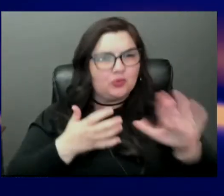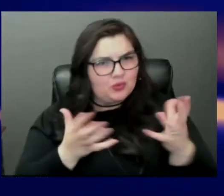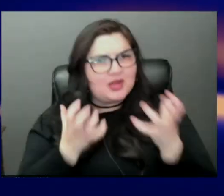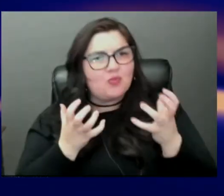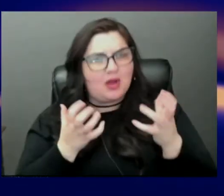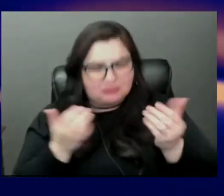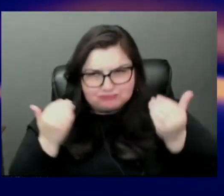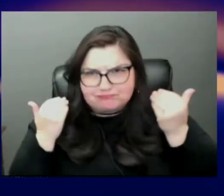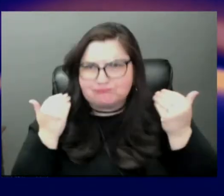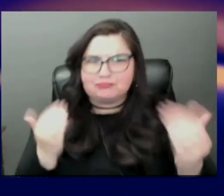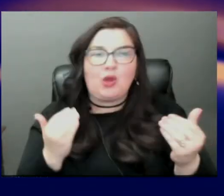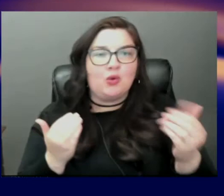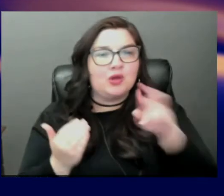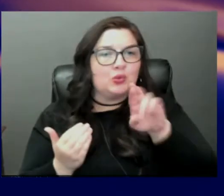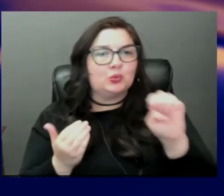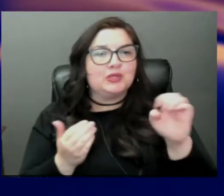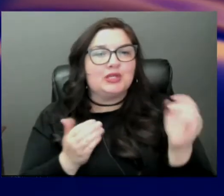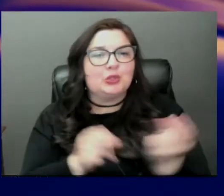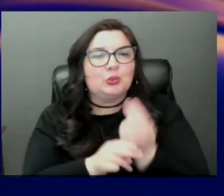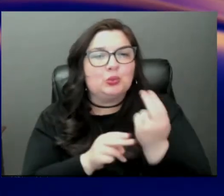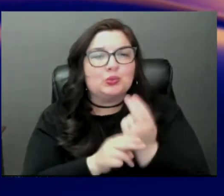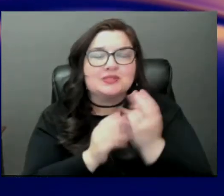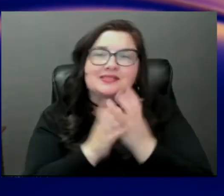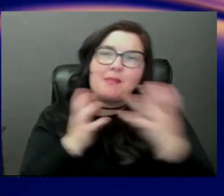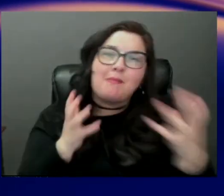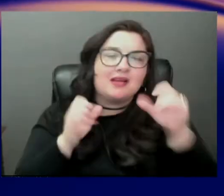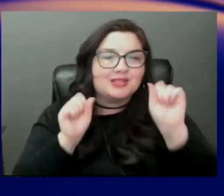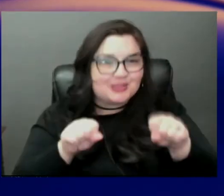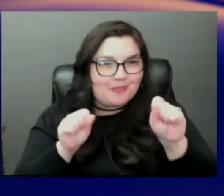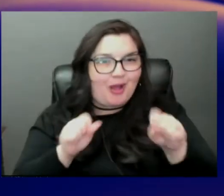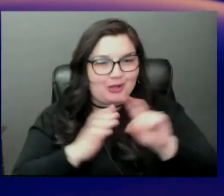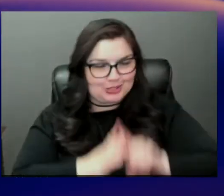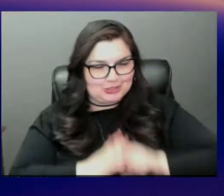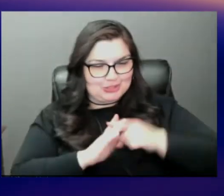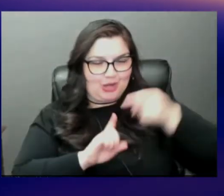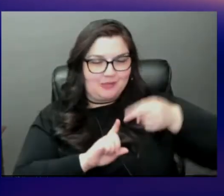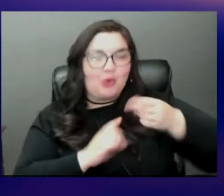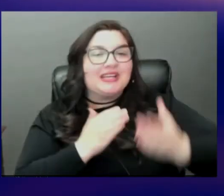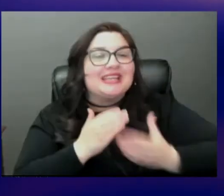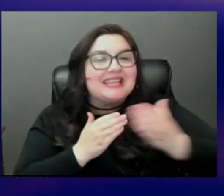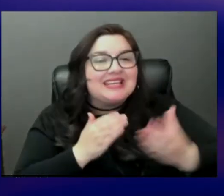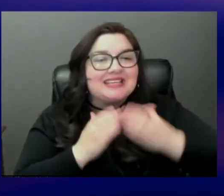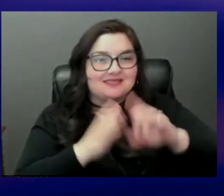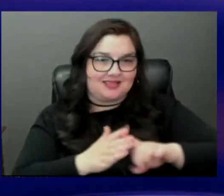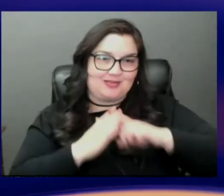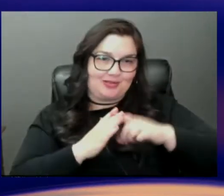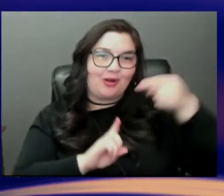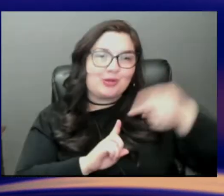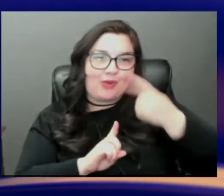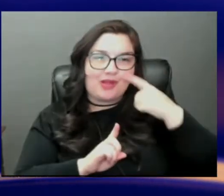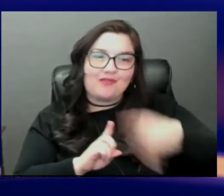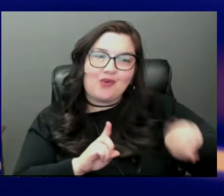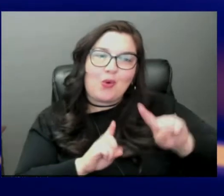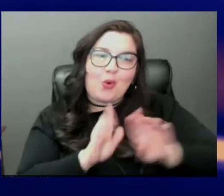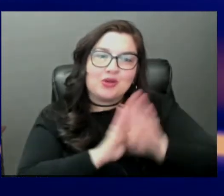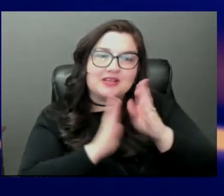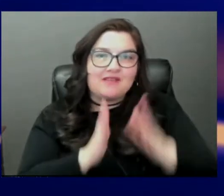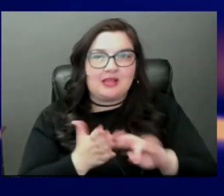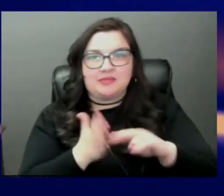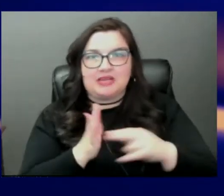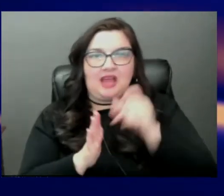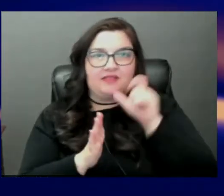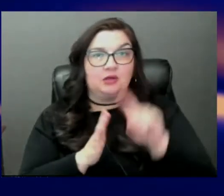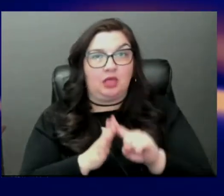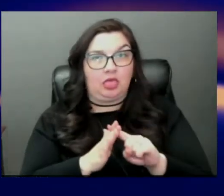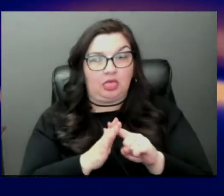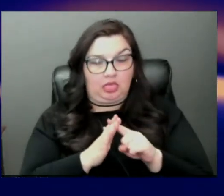much as possible, so there is a starting point, like an easy starting point for developers to get started, so they're not starting from scratch. Oh, okay. So, yeah,